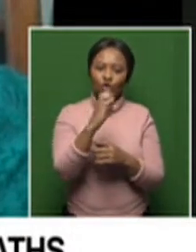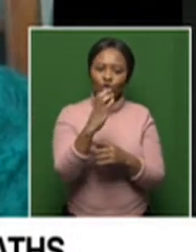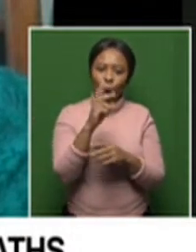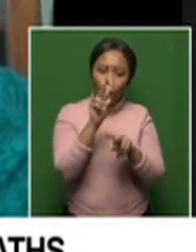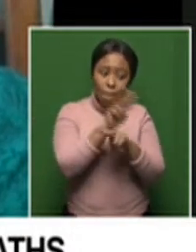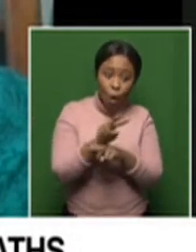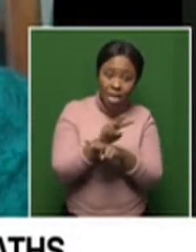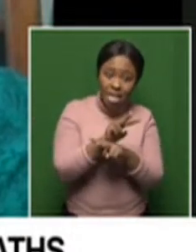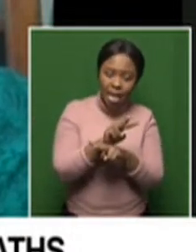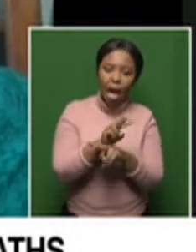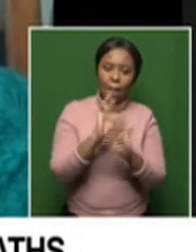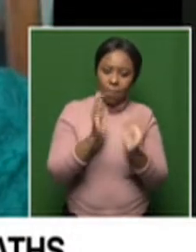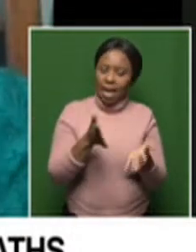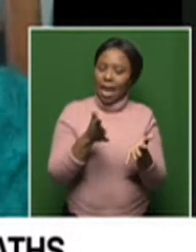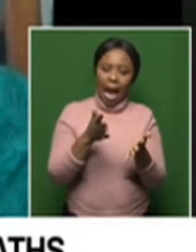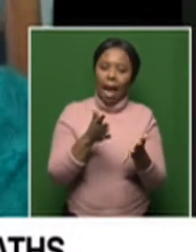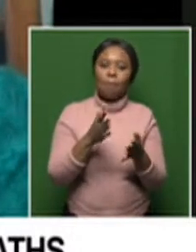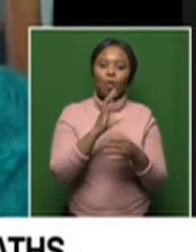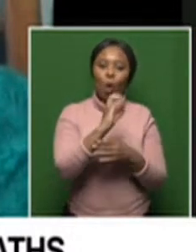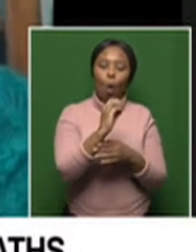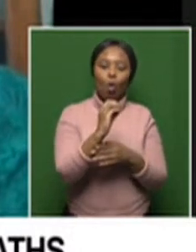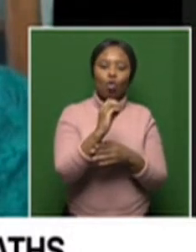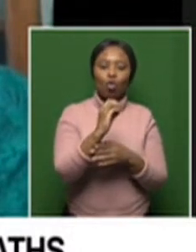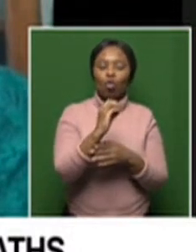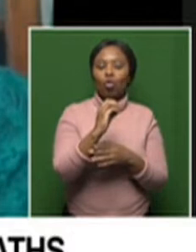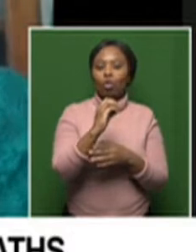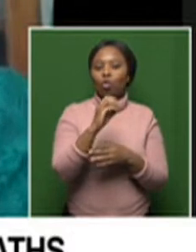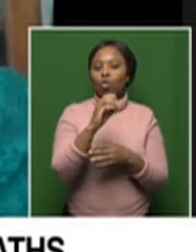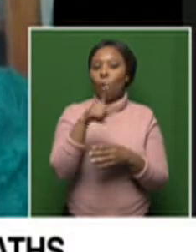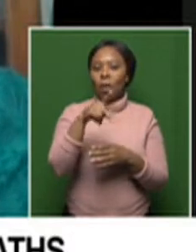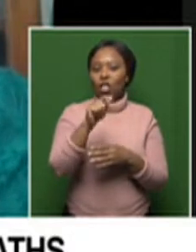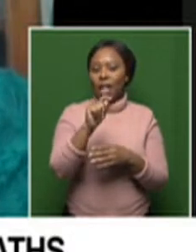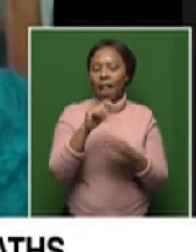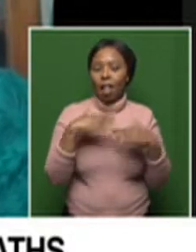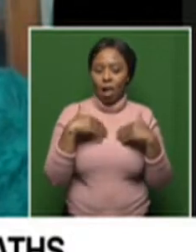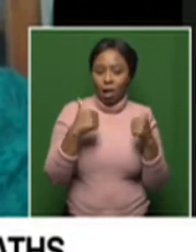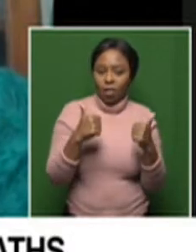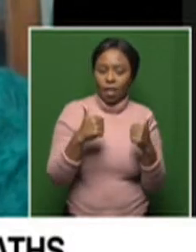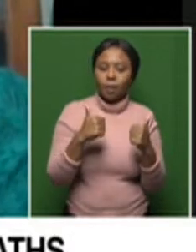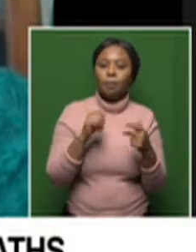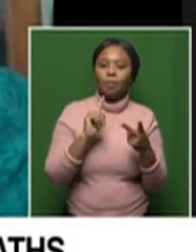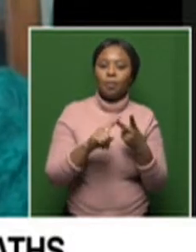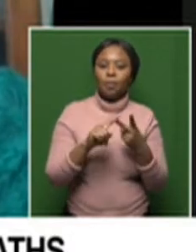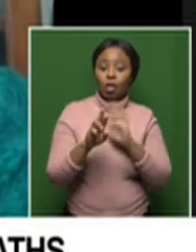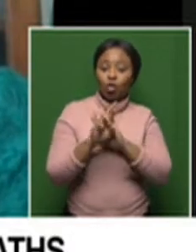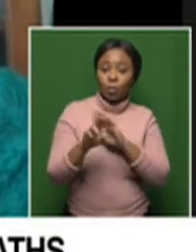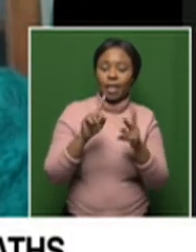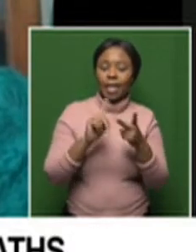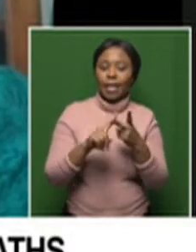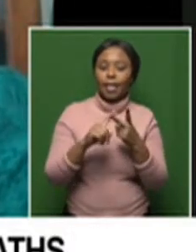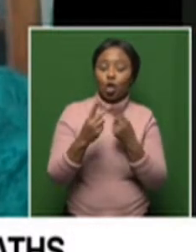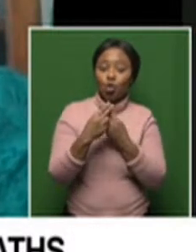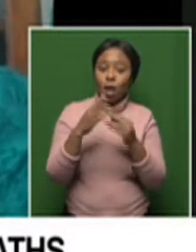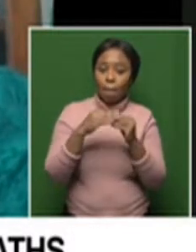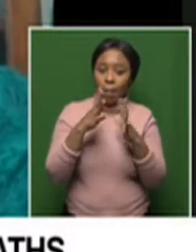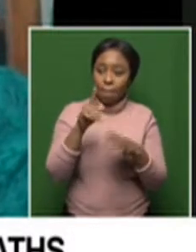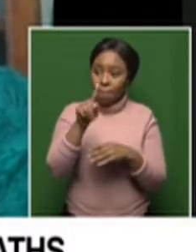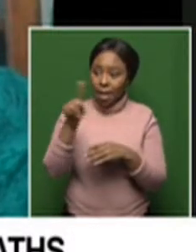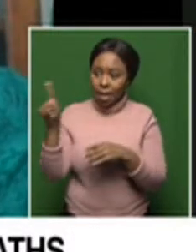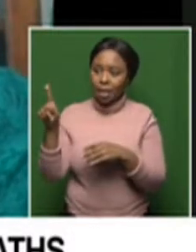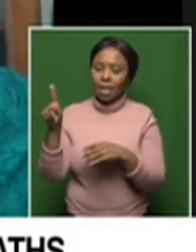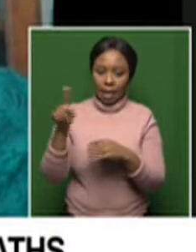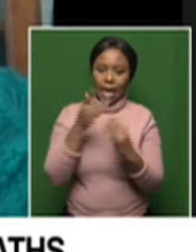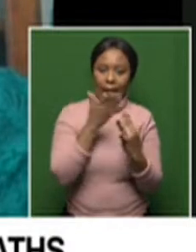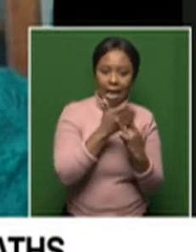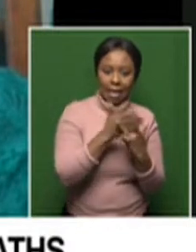but where occupational health and safety representatives and union members have also been granted access